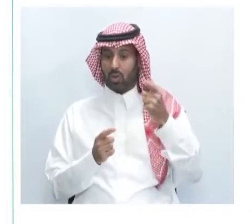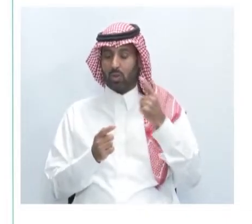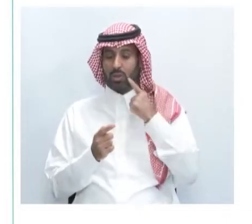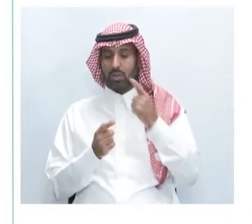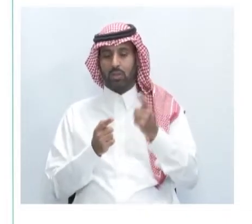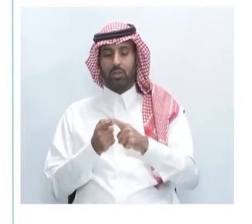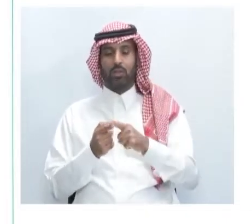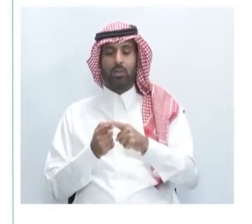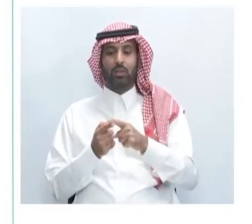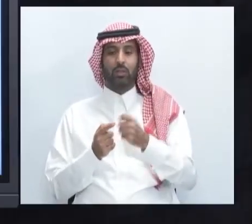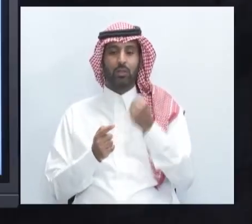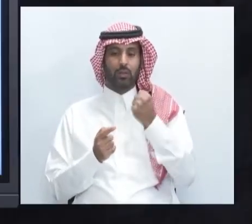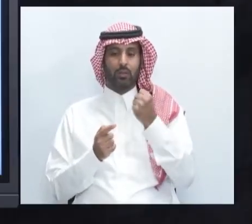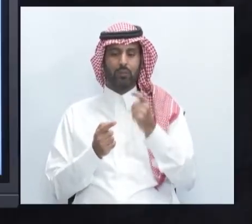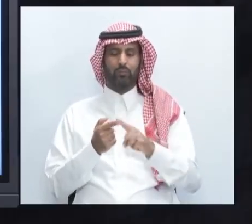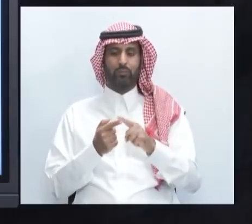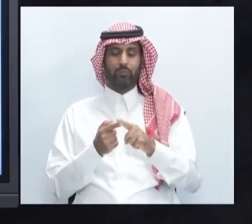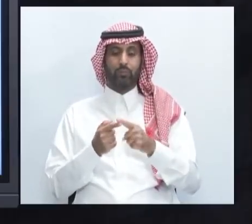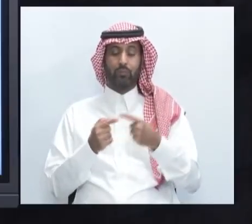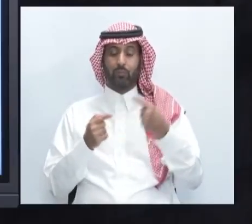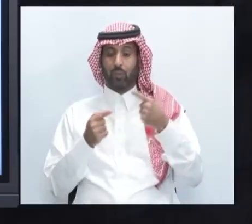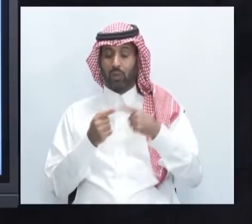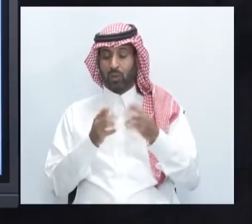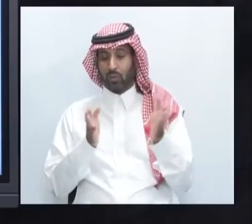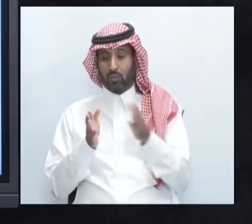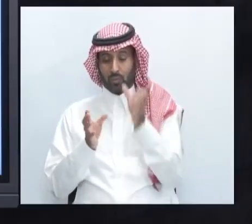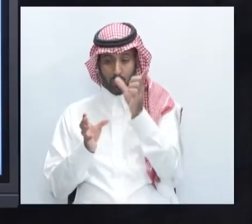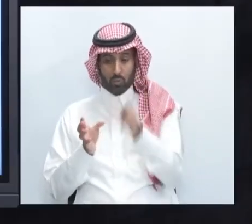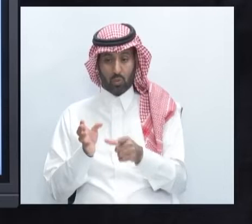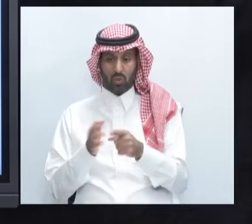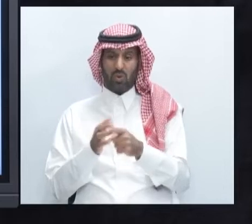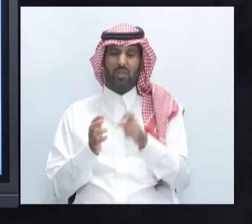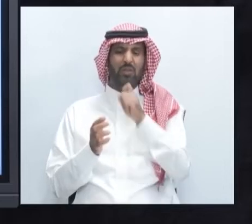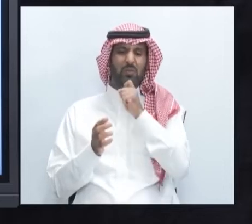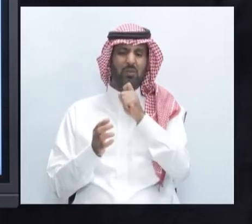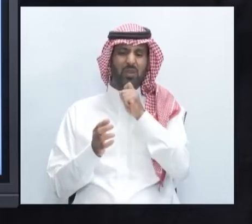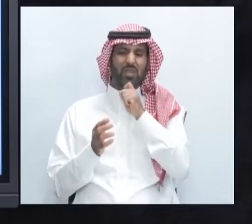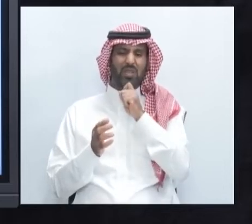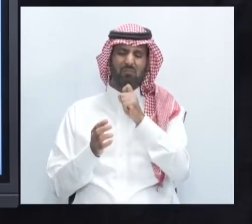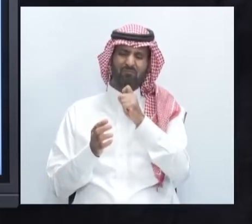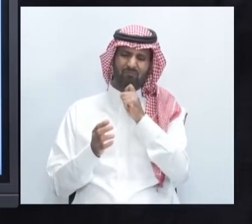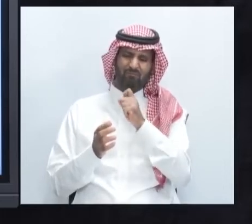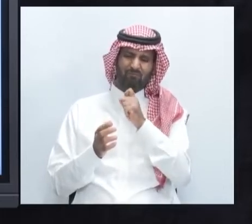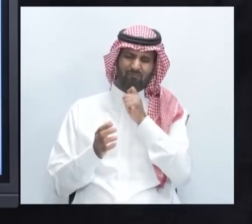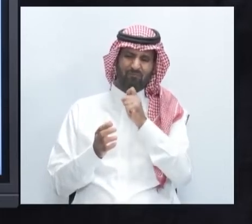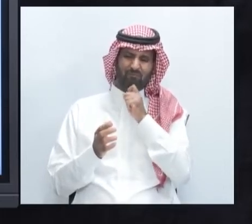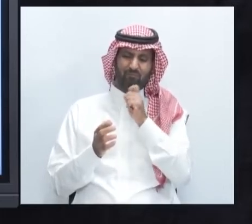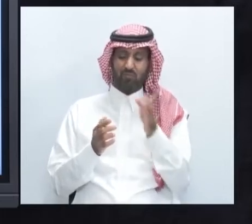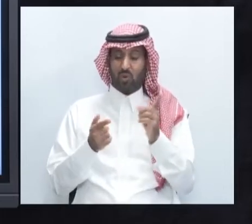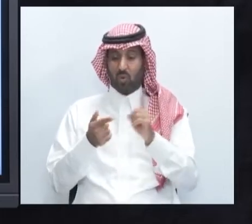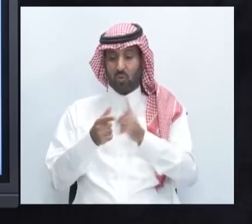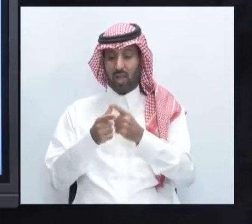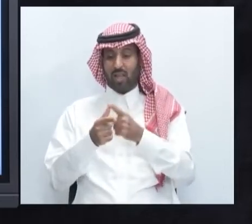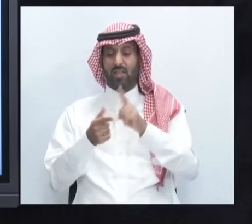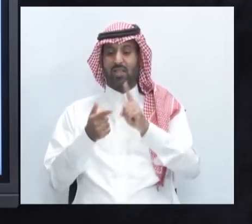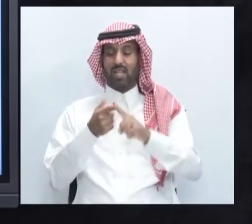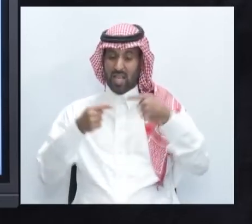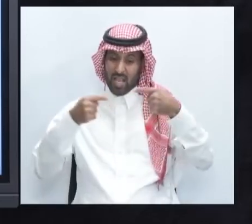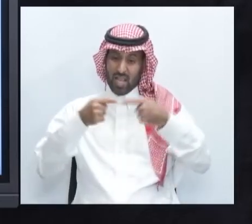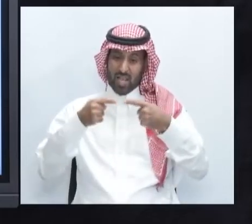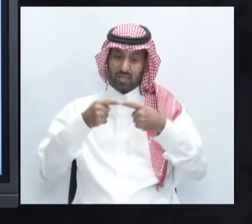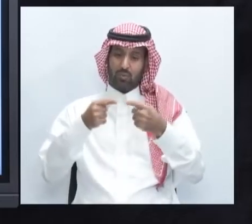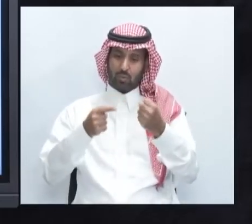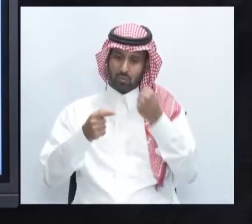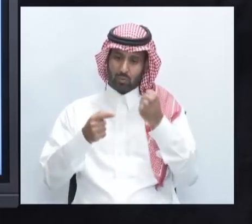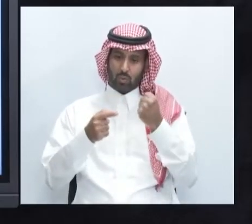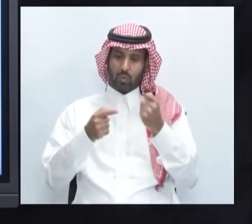is strong. So if someone's strong, and weak, I can't handle anything, okay? I can't carry